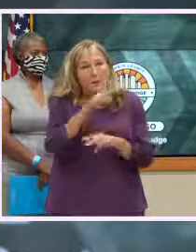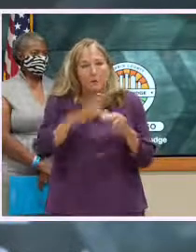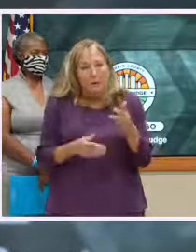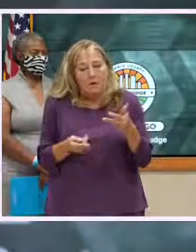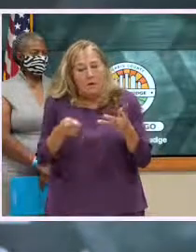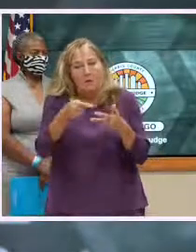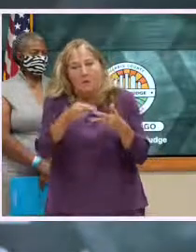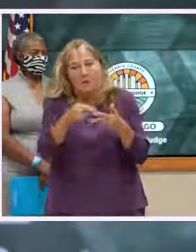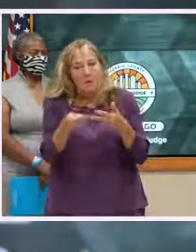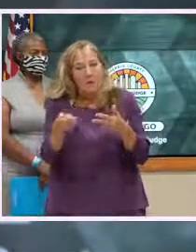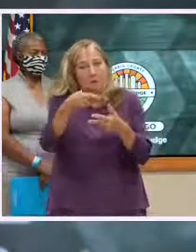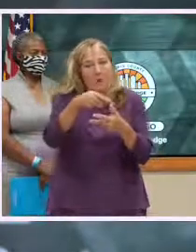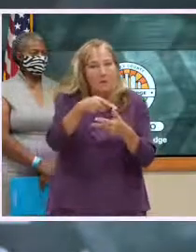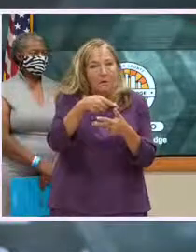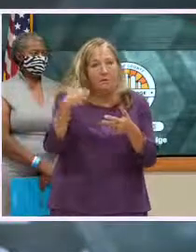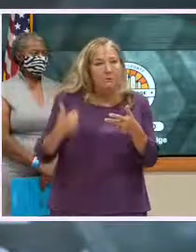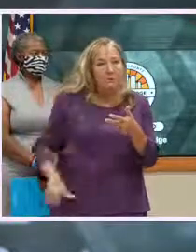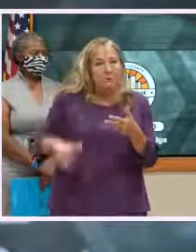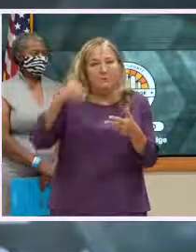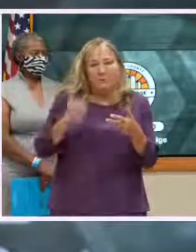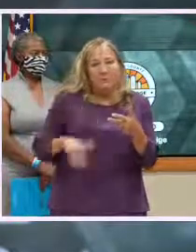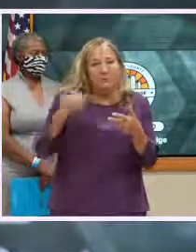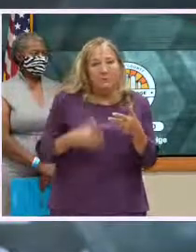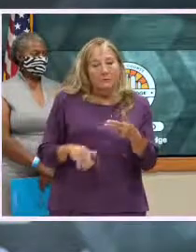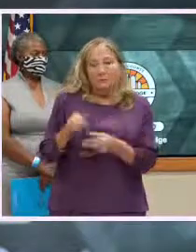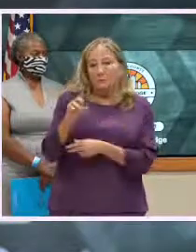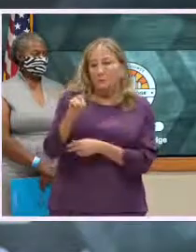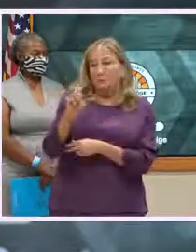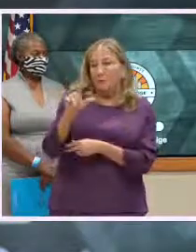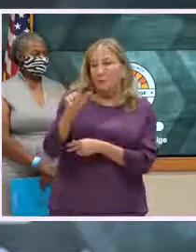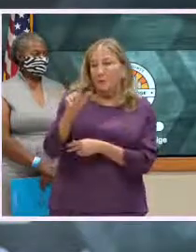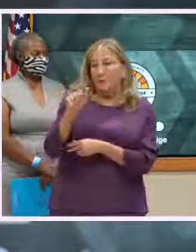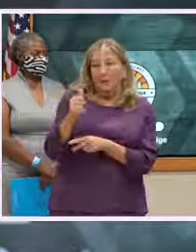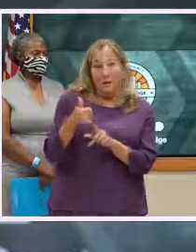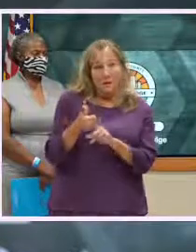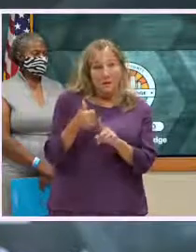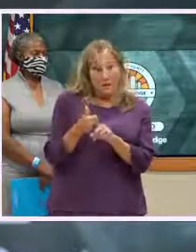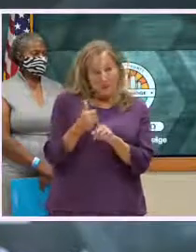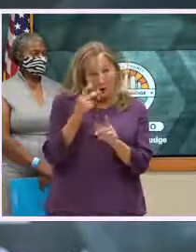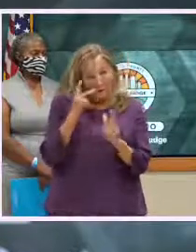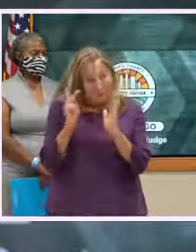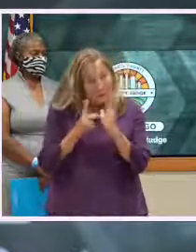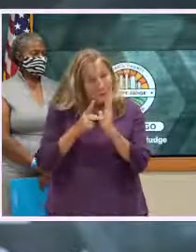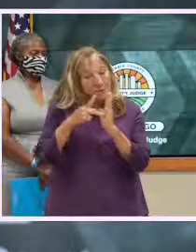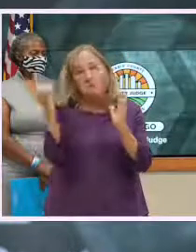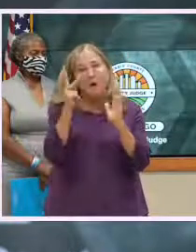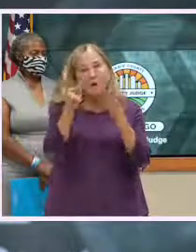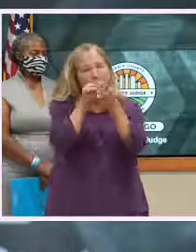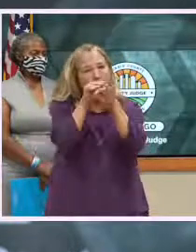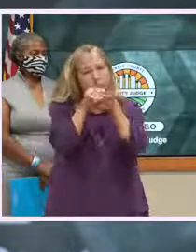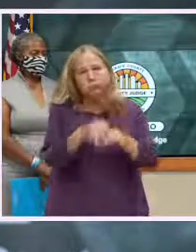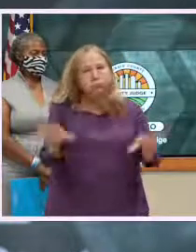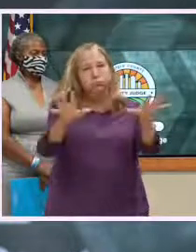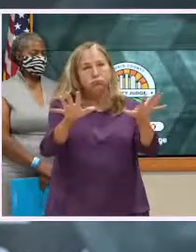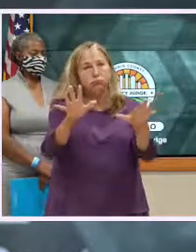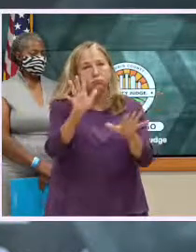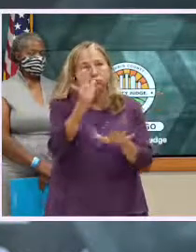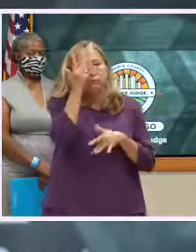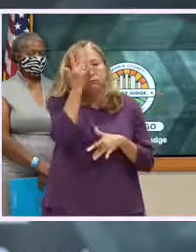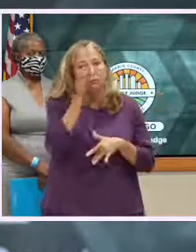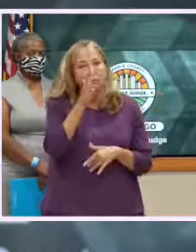basically, we're dealing with this Delta variant that's twice as contagious as the original